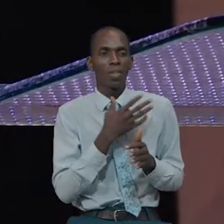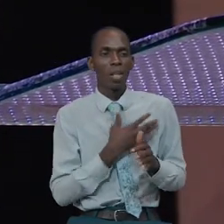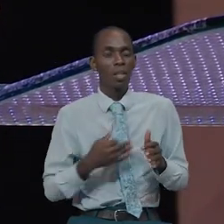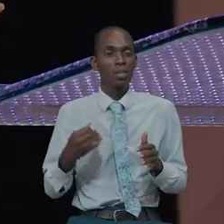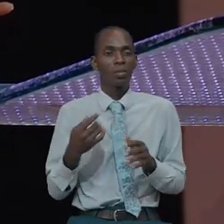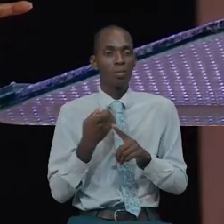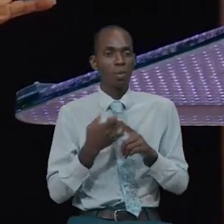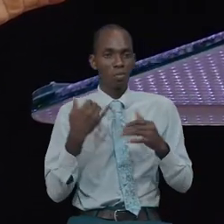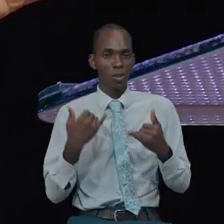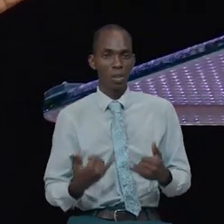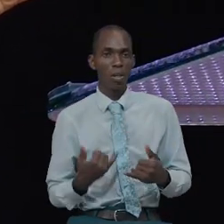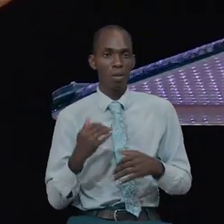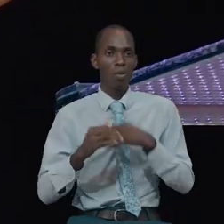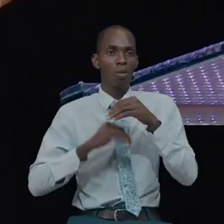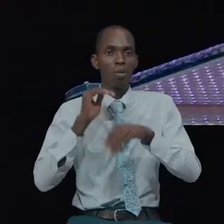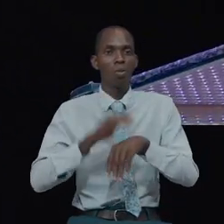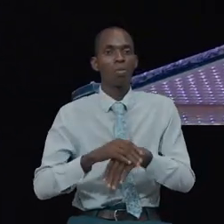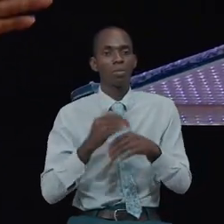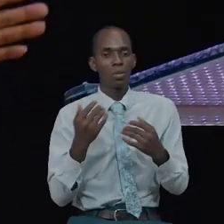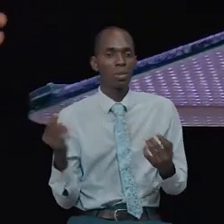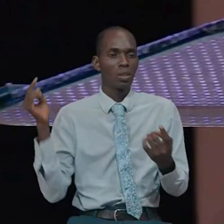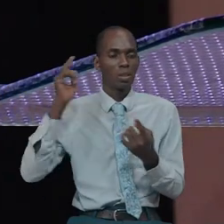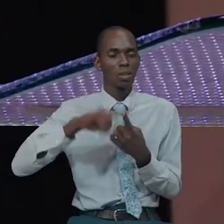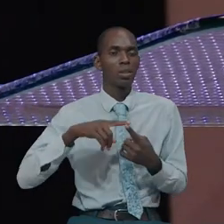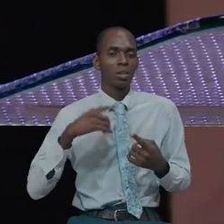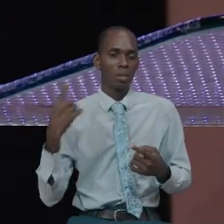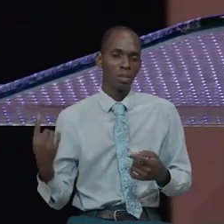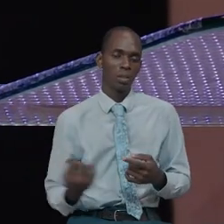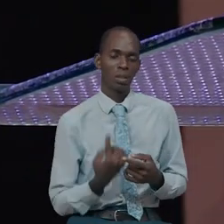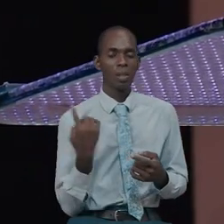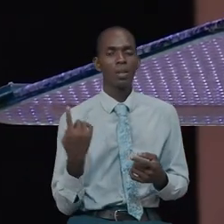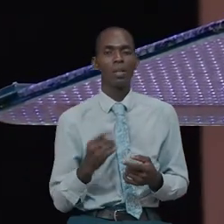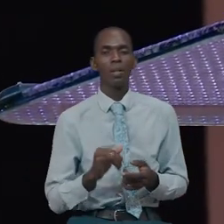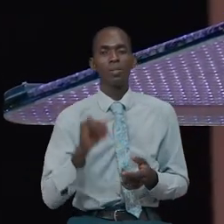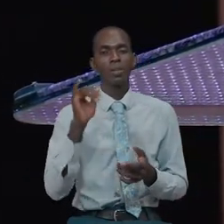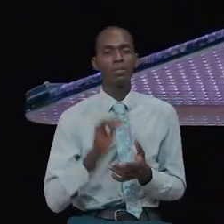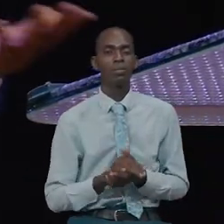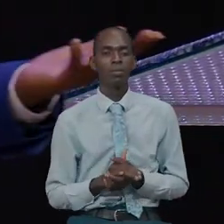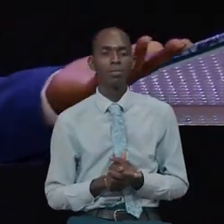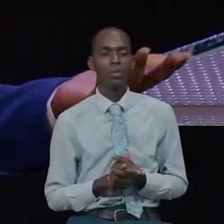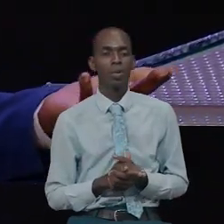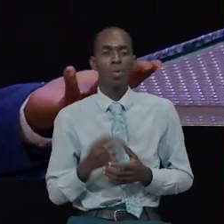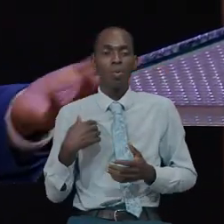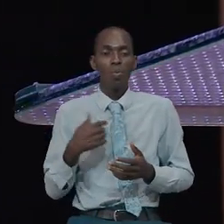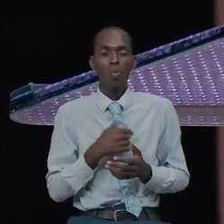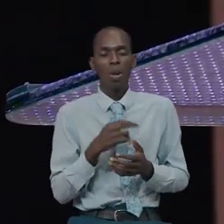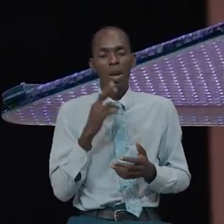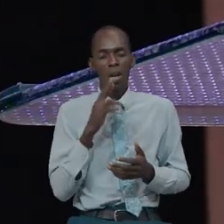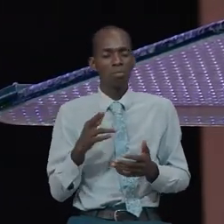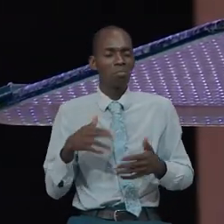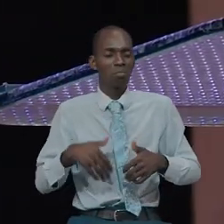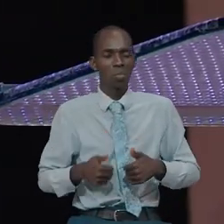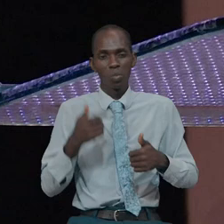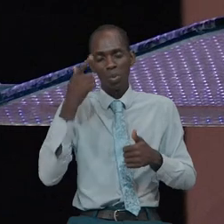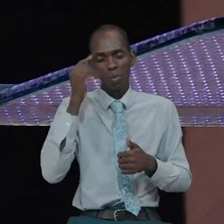henceforth even forever. From henceforth even forever. From the time we enter into